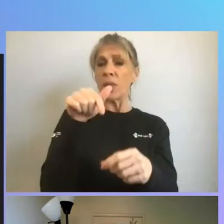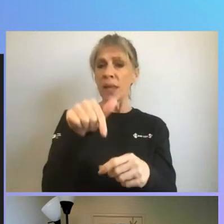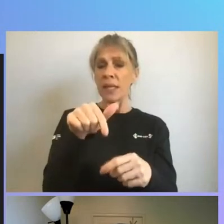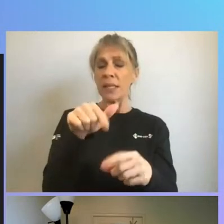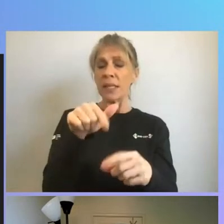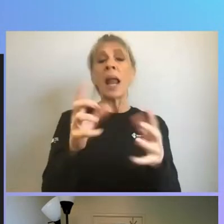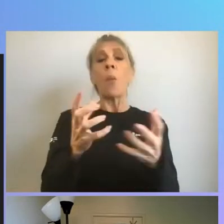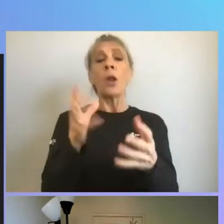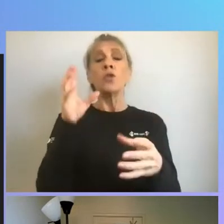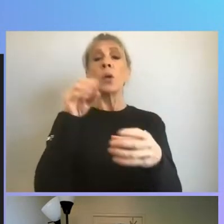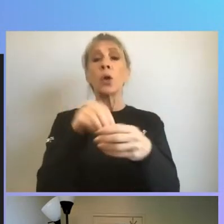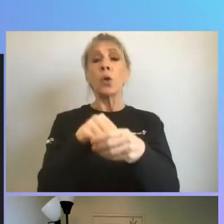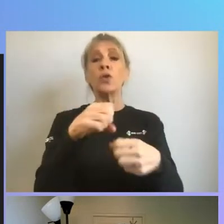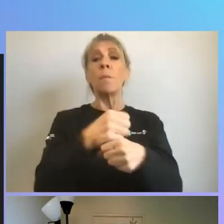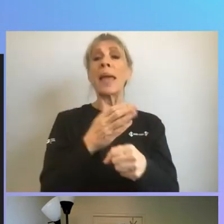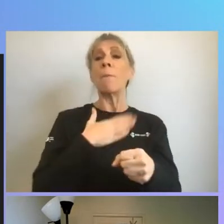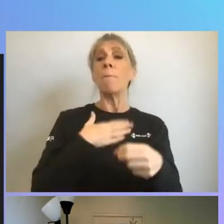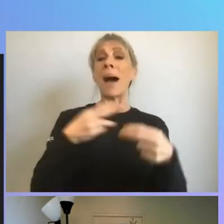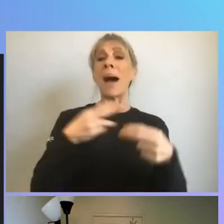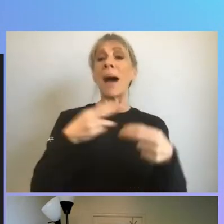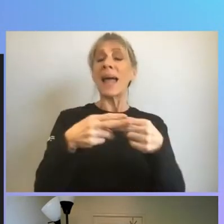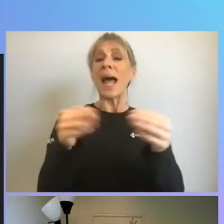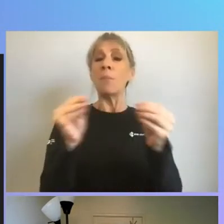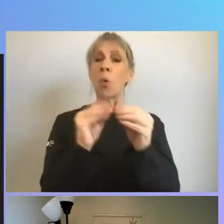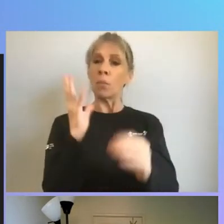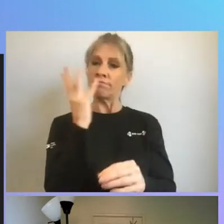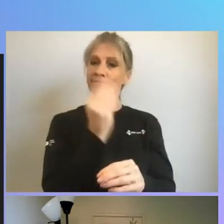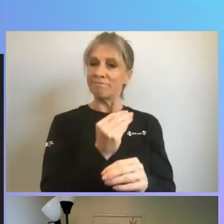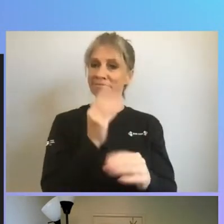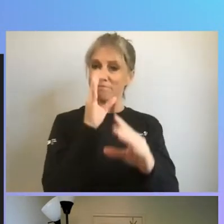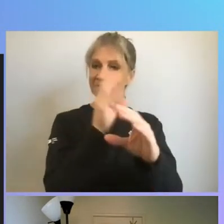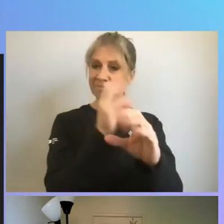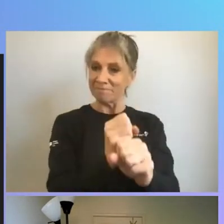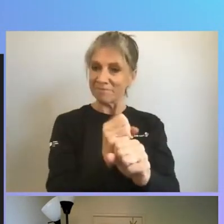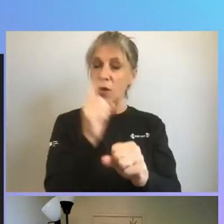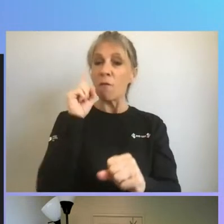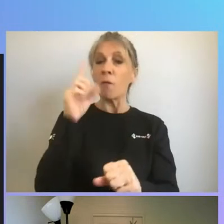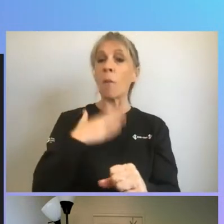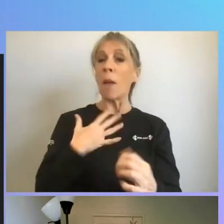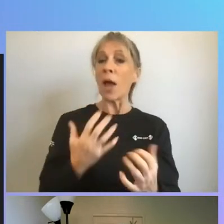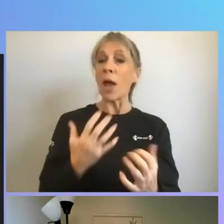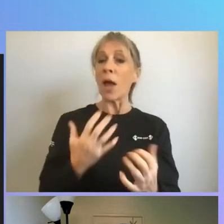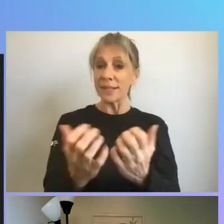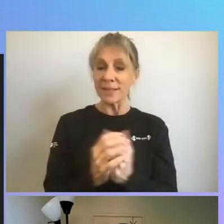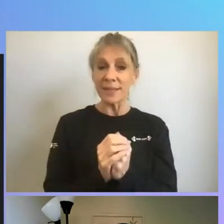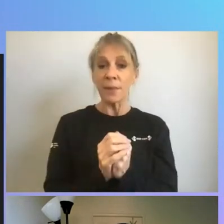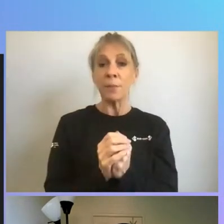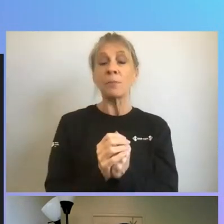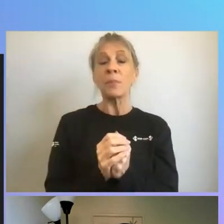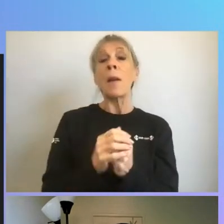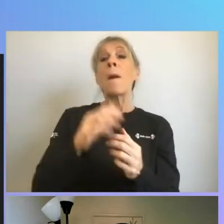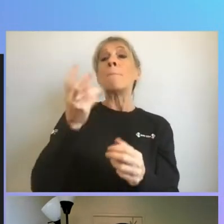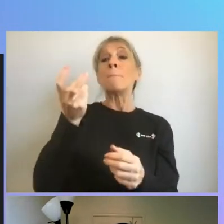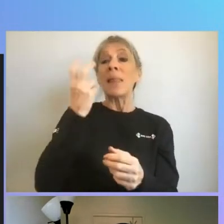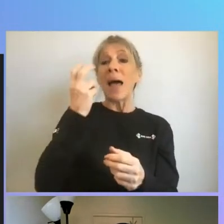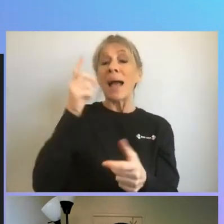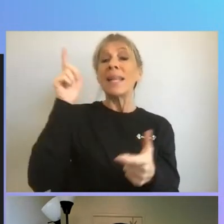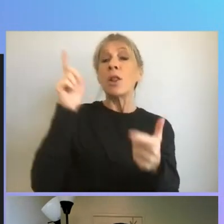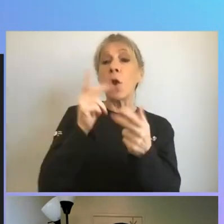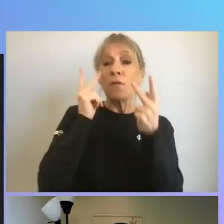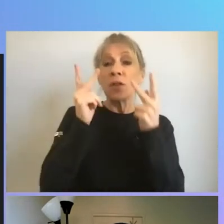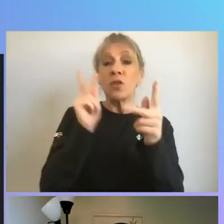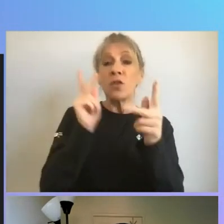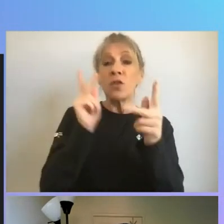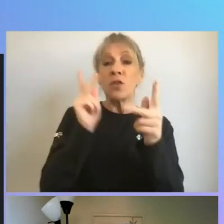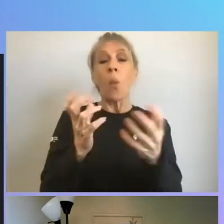to make my slide a little bit more visually appealing and interesting for my audience. And it turns out blind and low vision people want to do the same for